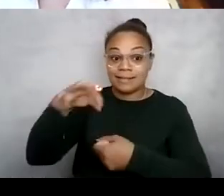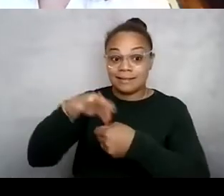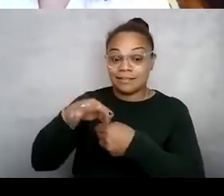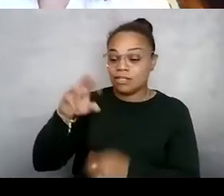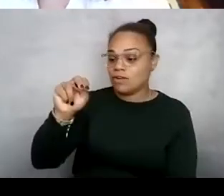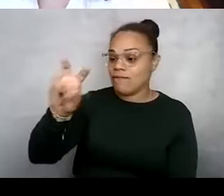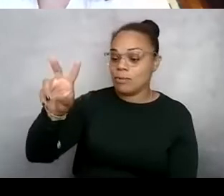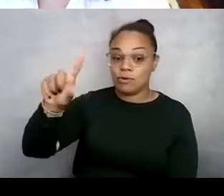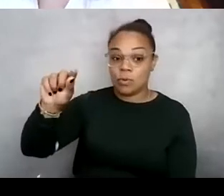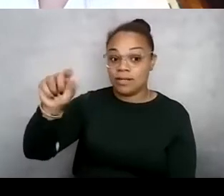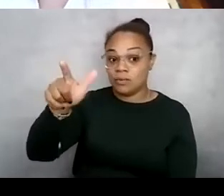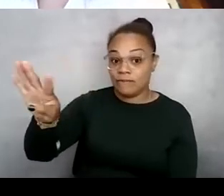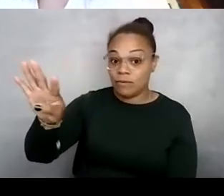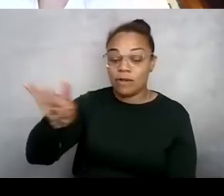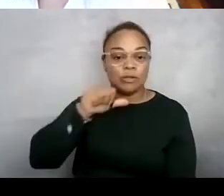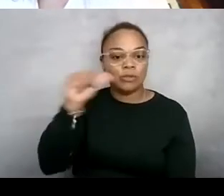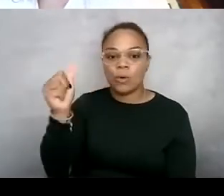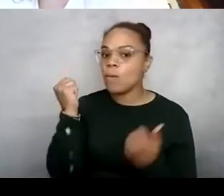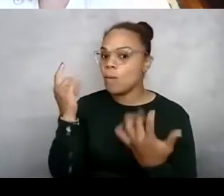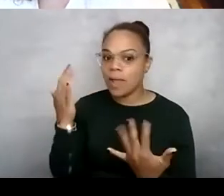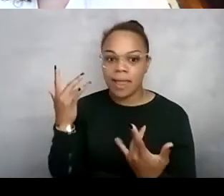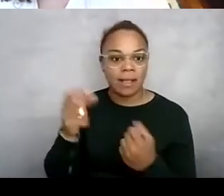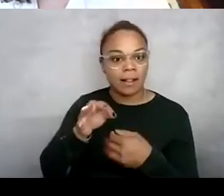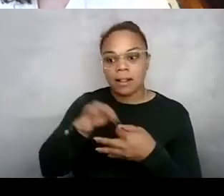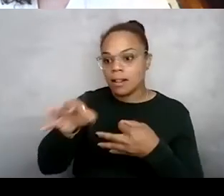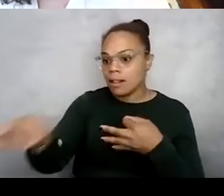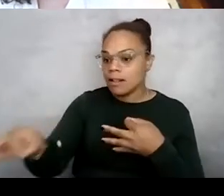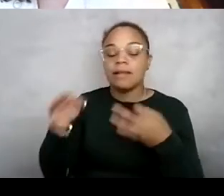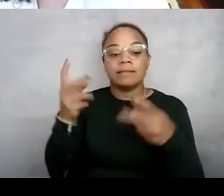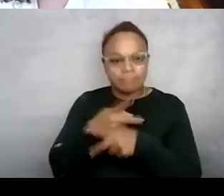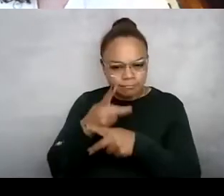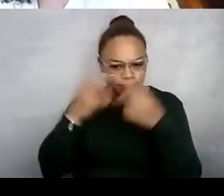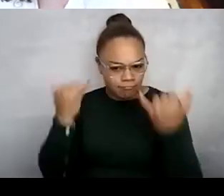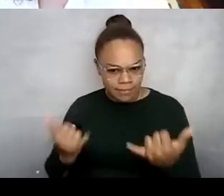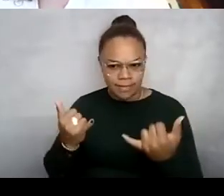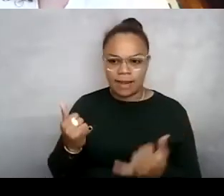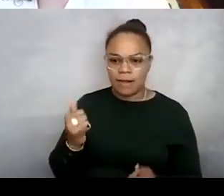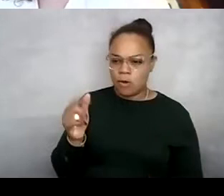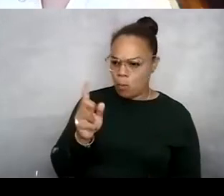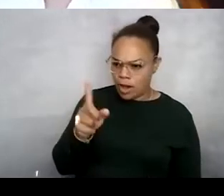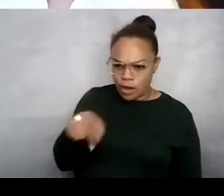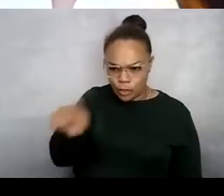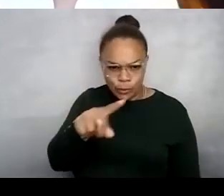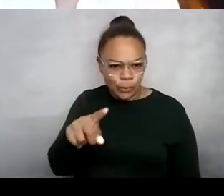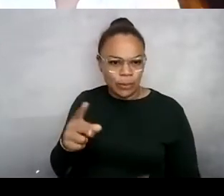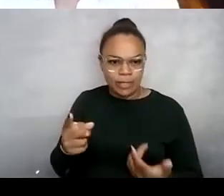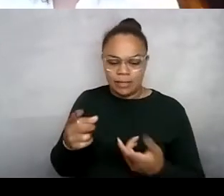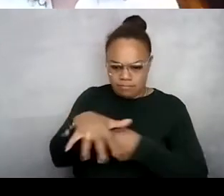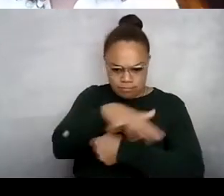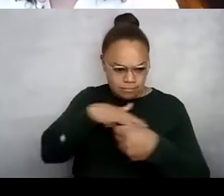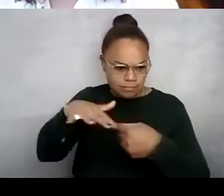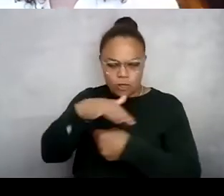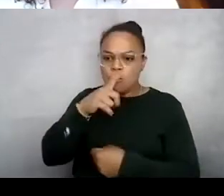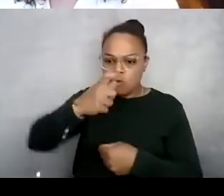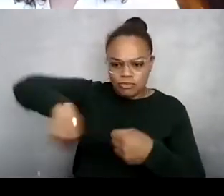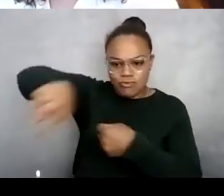Don't wait. Now would be the time to figure out where you are, who you are, what's around you, who the allies are. And Chris,